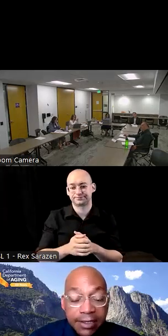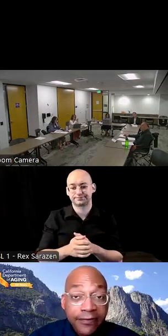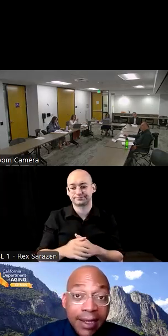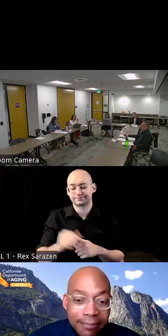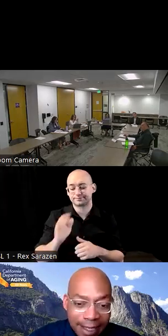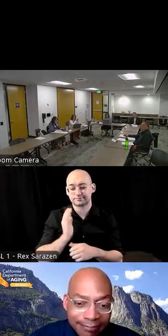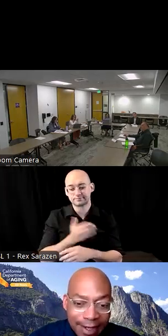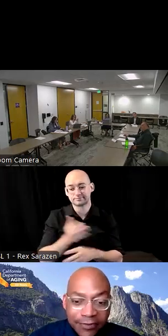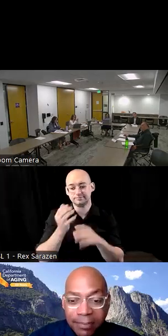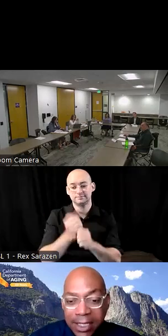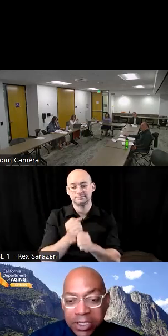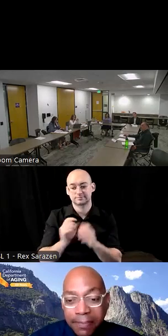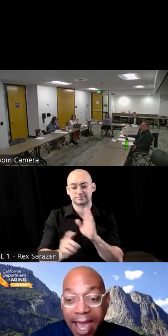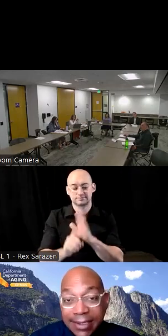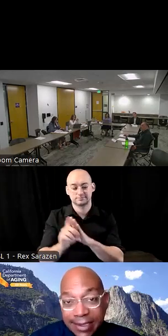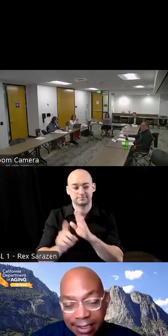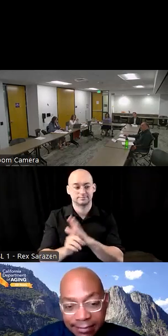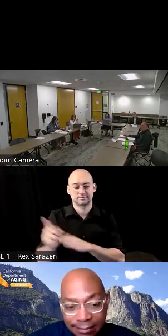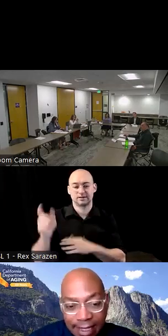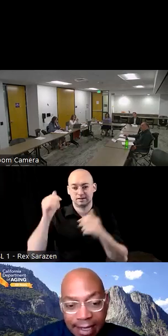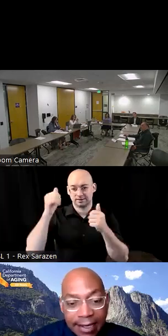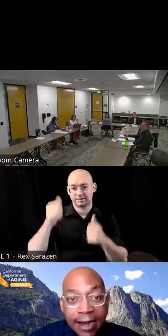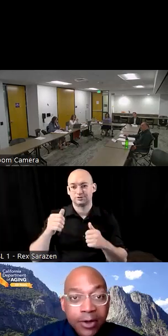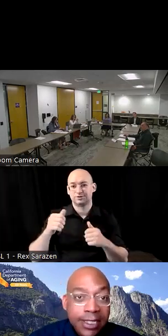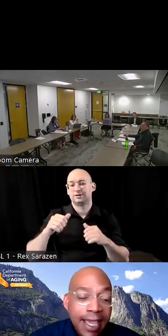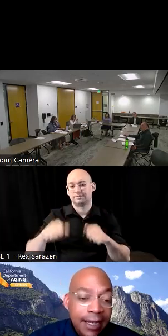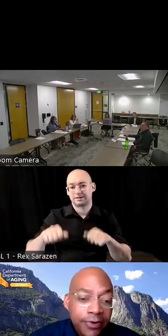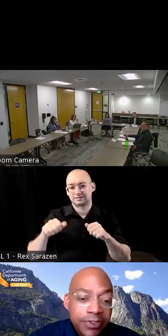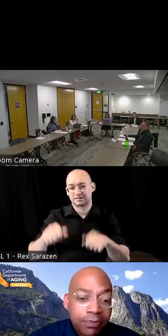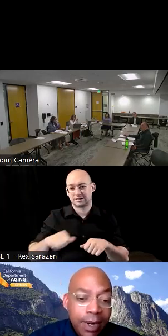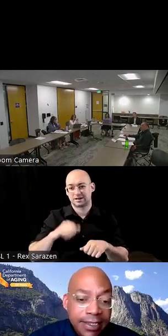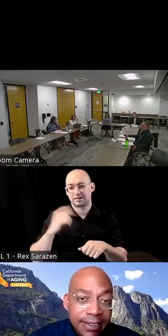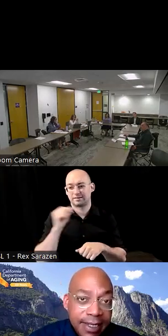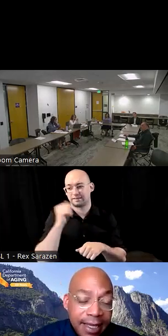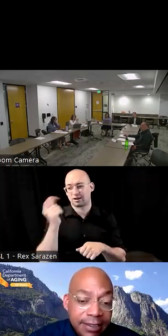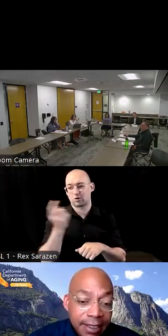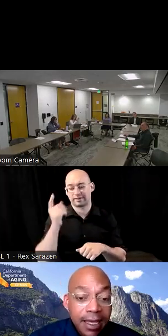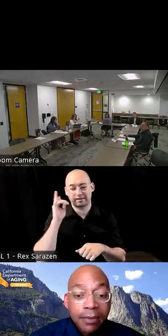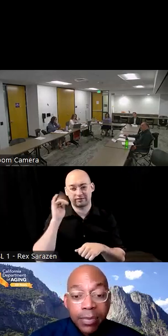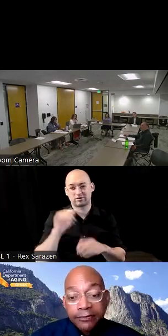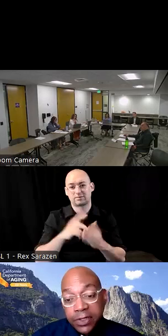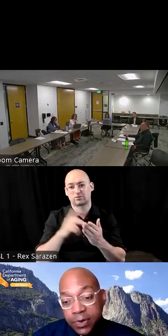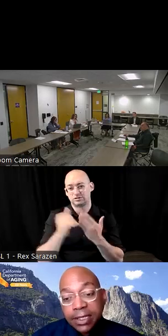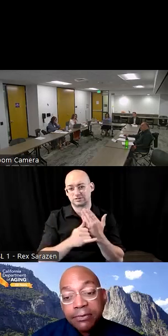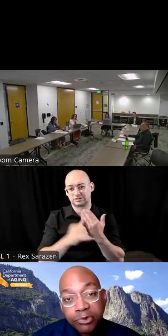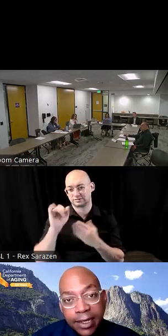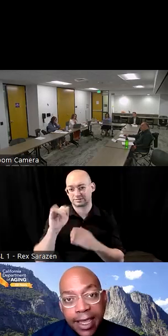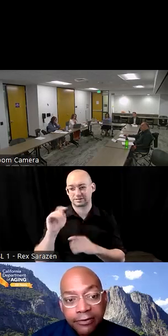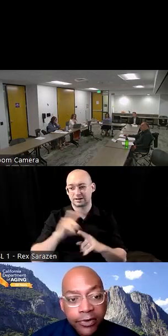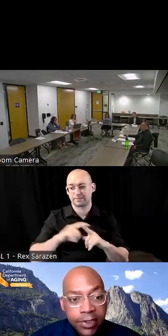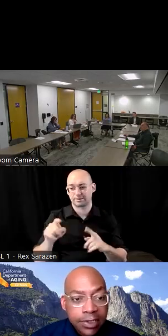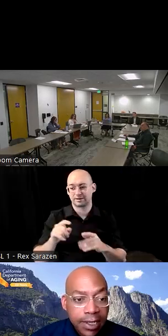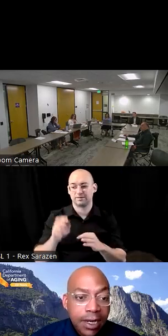in the development of dementia capacity, not only in California's project sites, but eventually